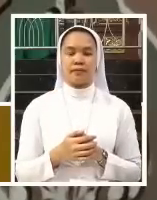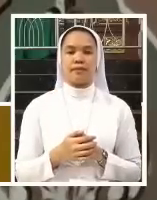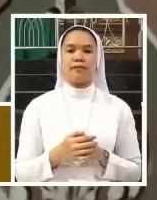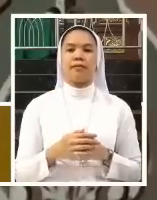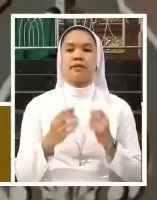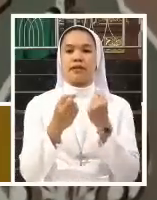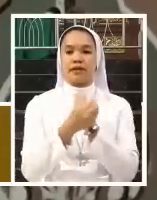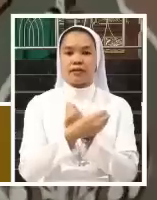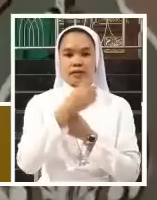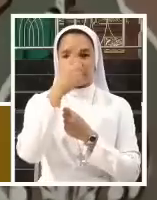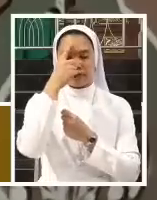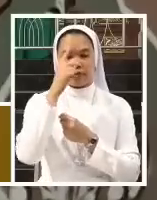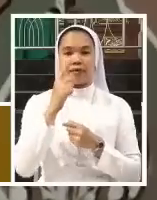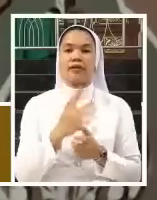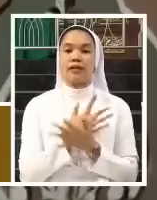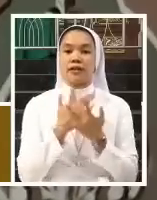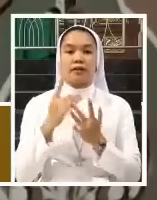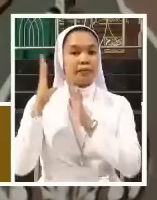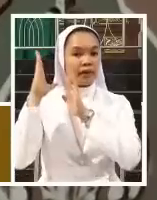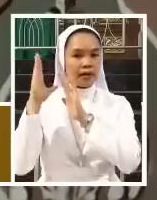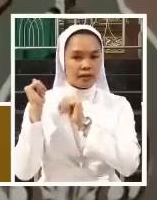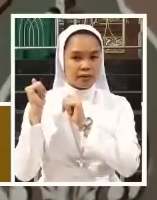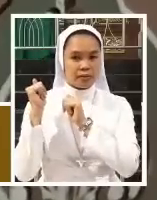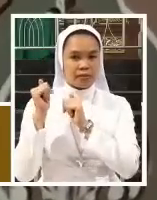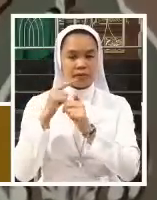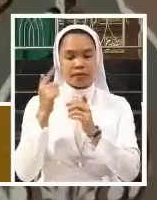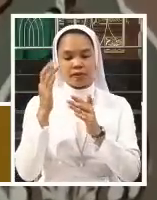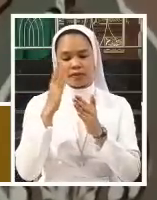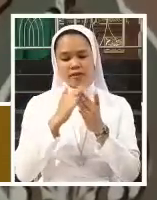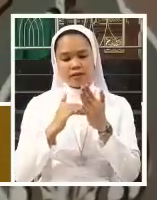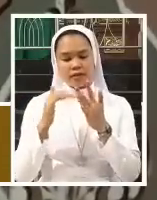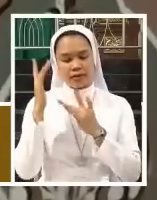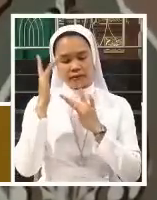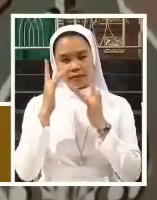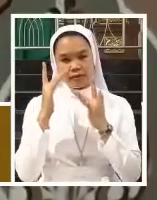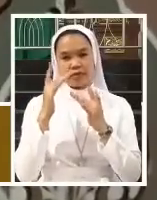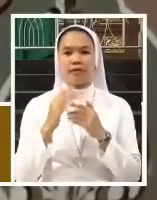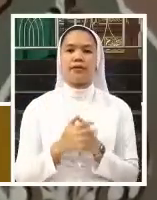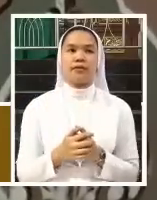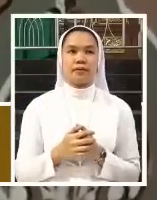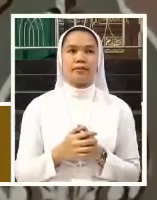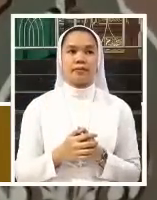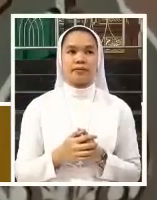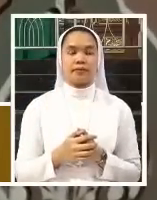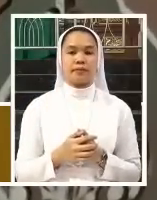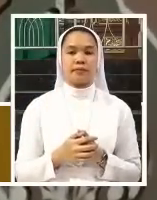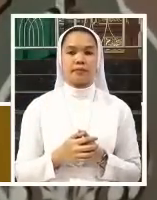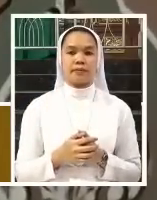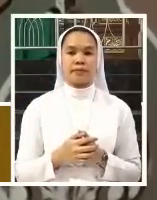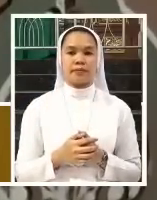love for the heartless, hope for those in despair. You know,